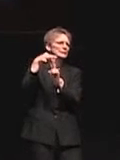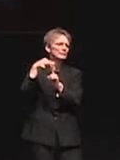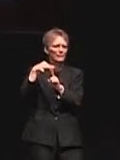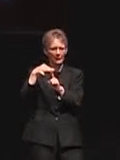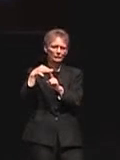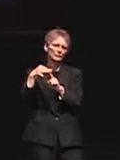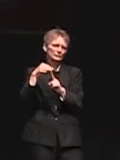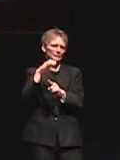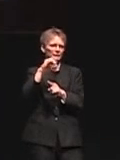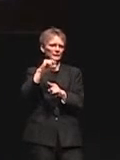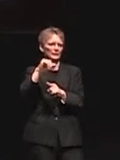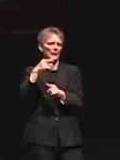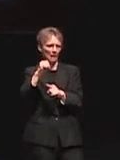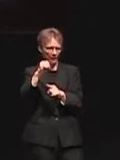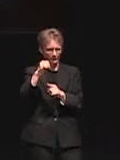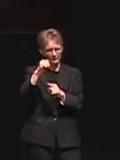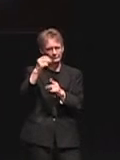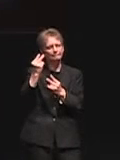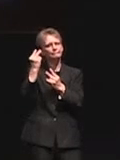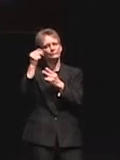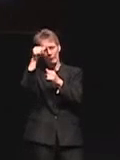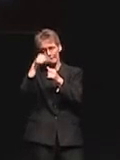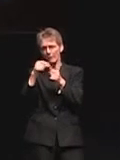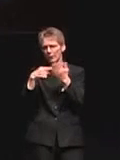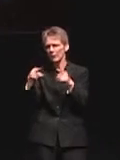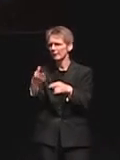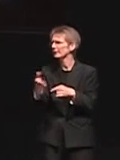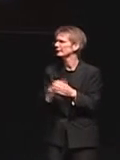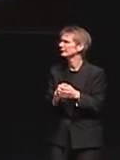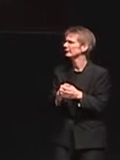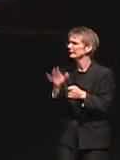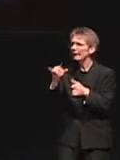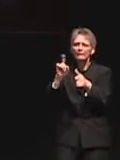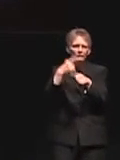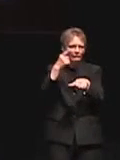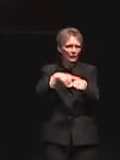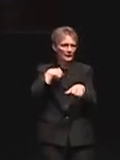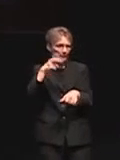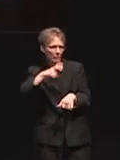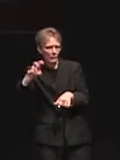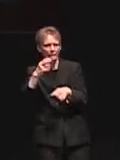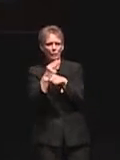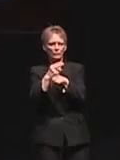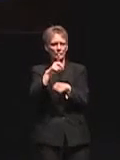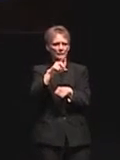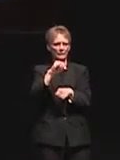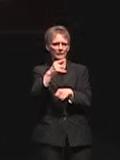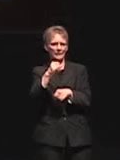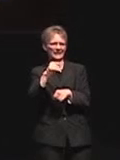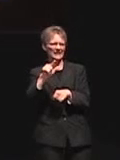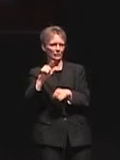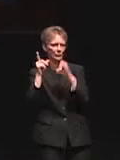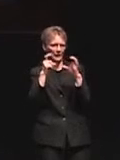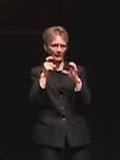there. And this one is important. First time I was in Paris. And also the first time I ever traveled and used a digital camera. You talk about a leap of faith. Now I'm